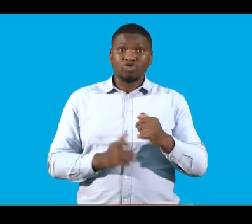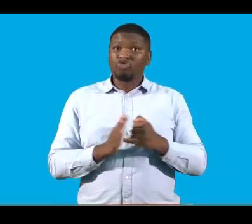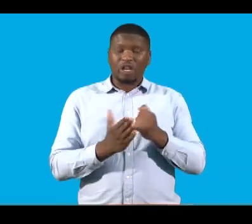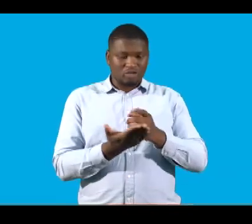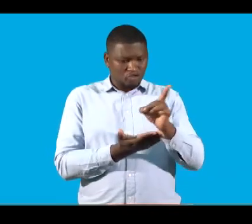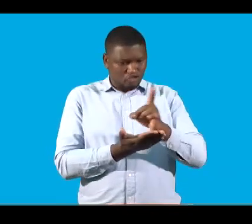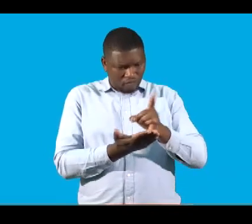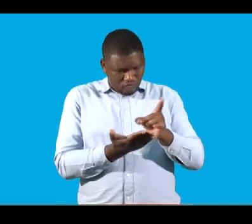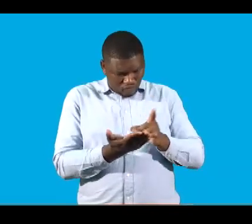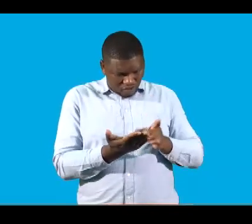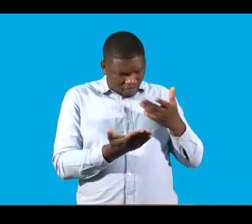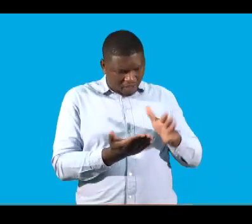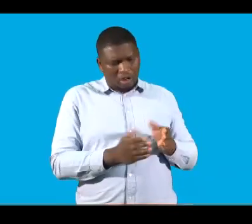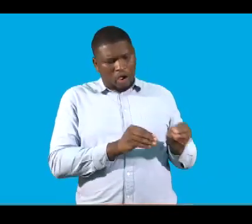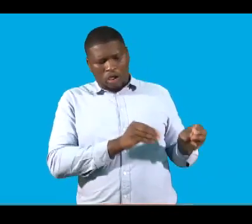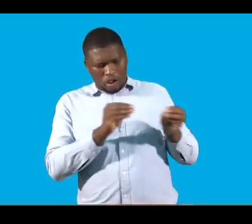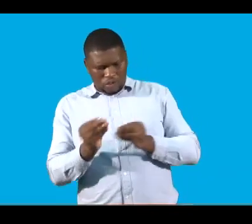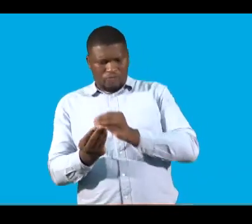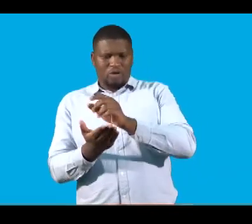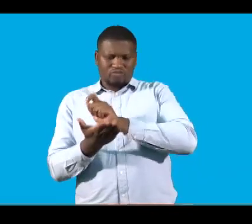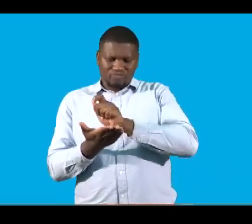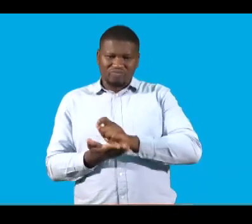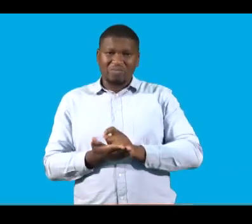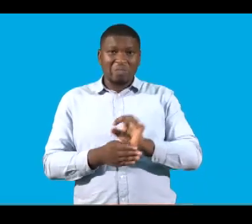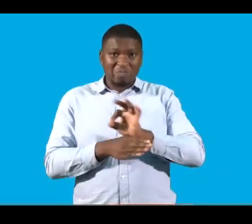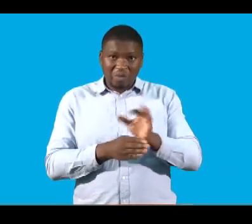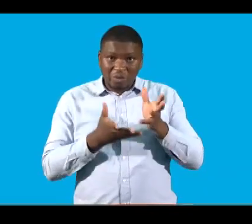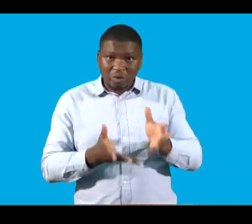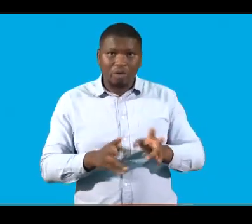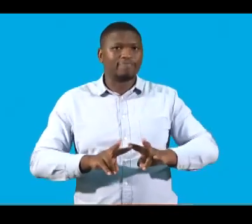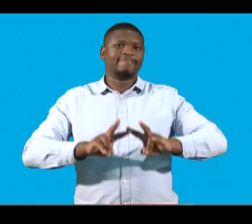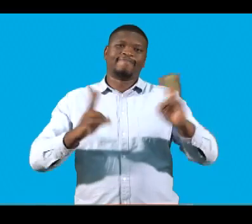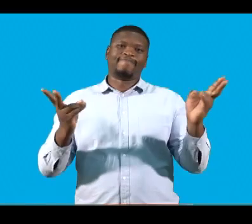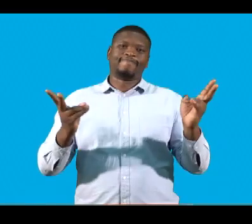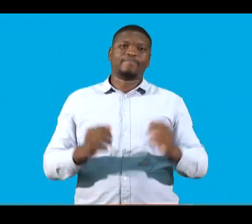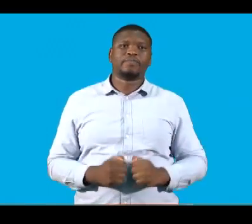and just rewriting to present as a final copy is not planning.